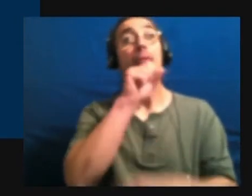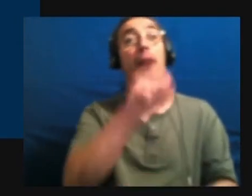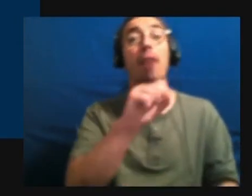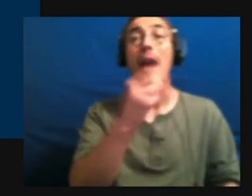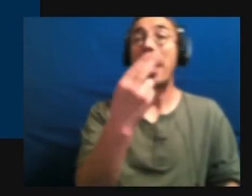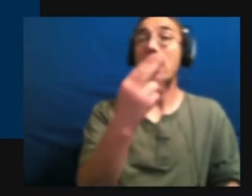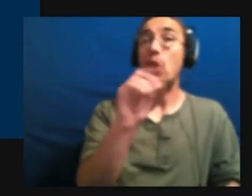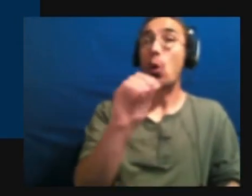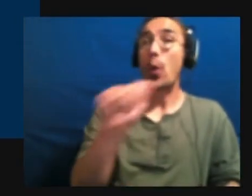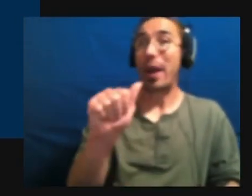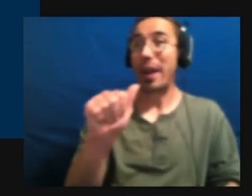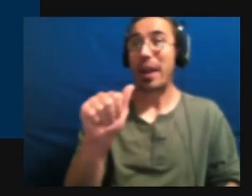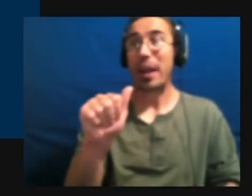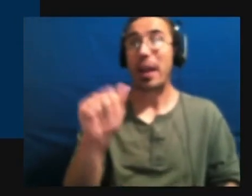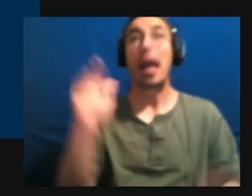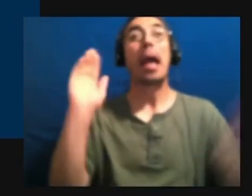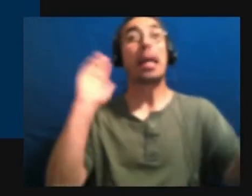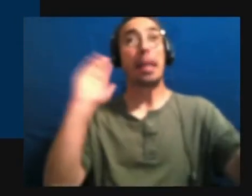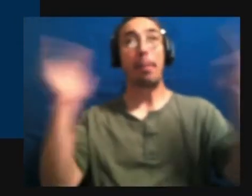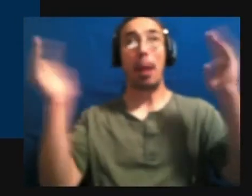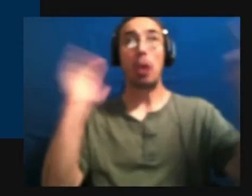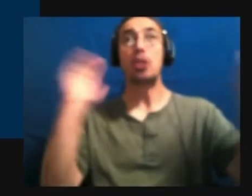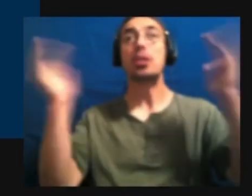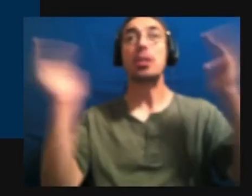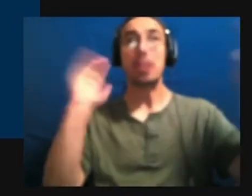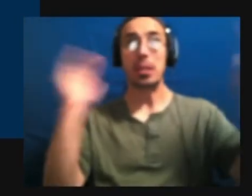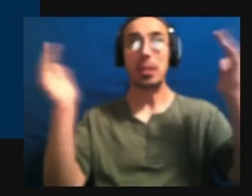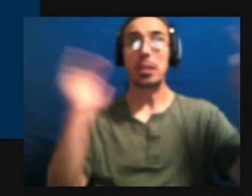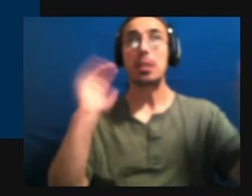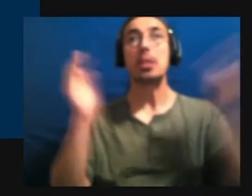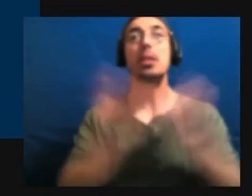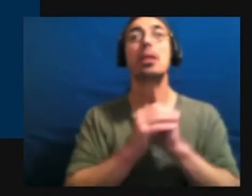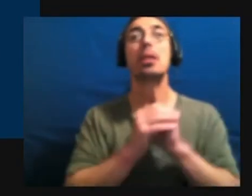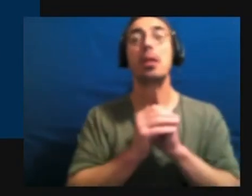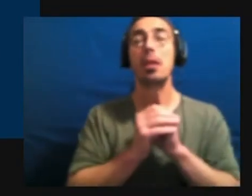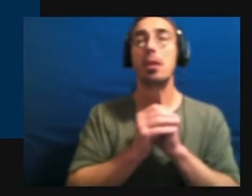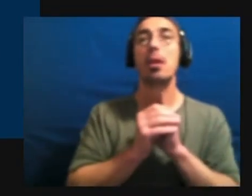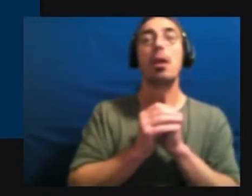Homeowners Association analogy, because